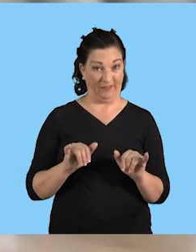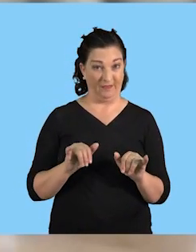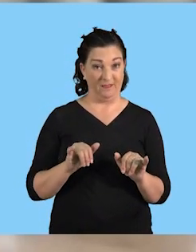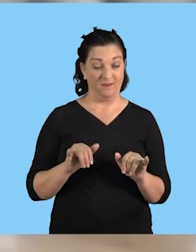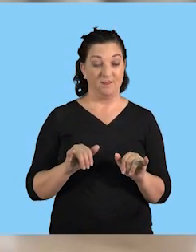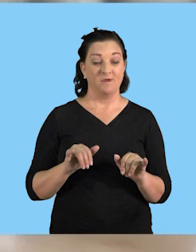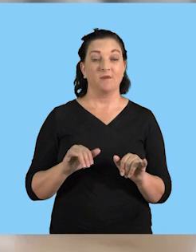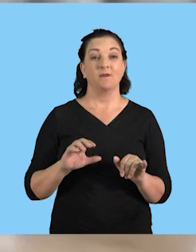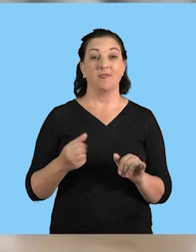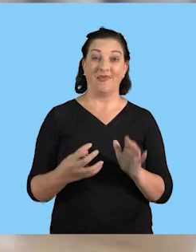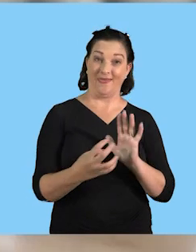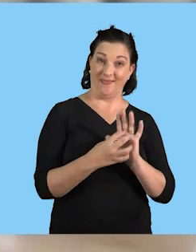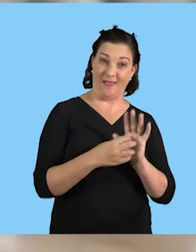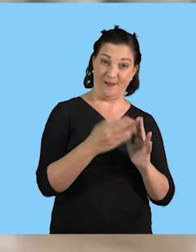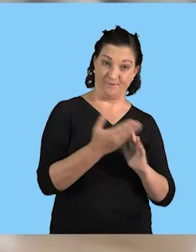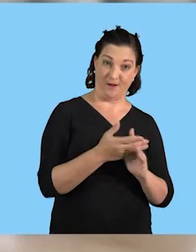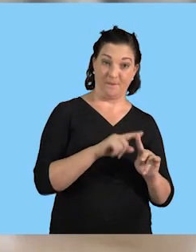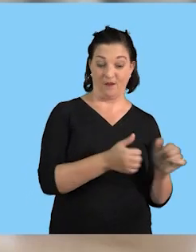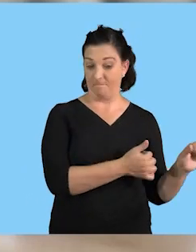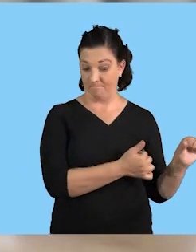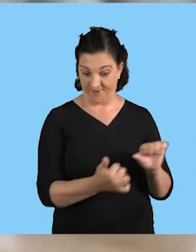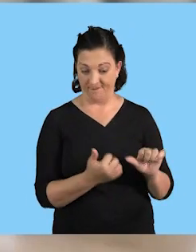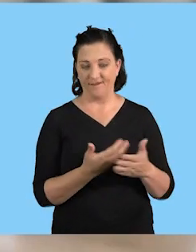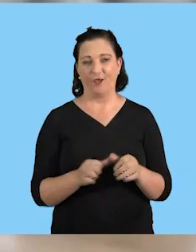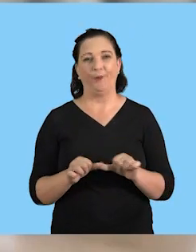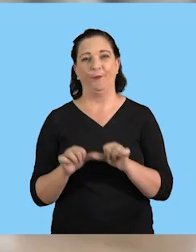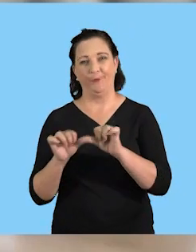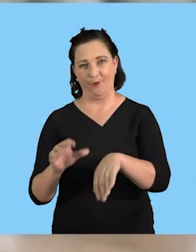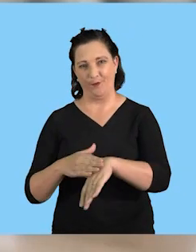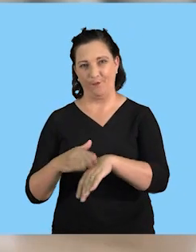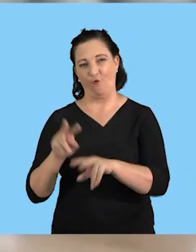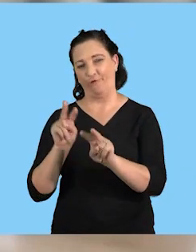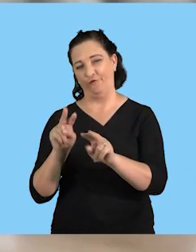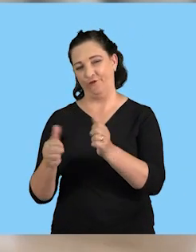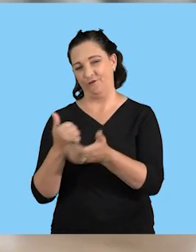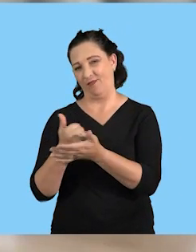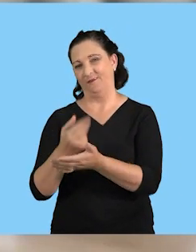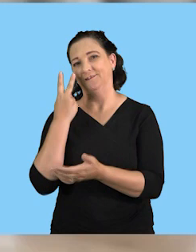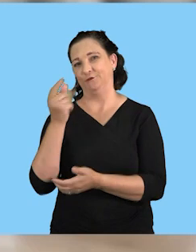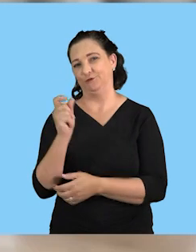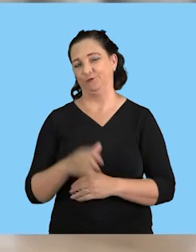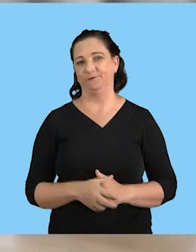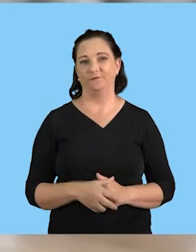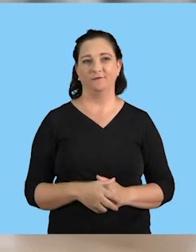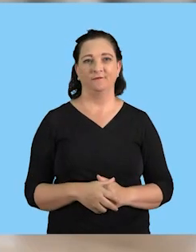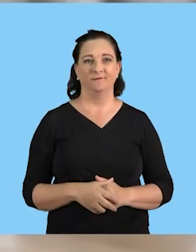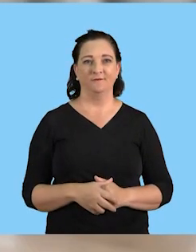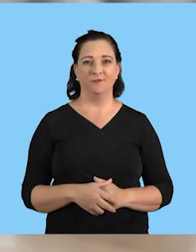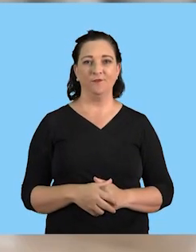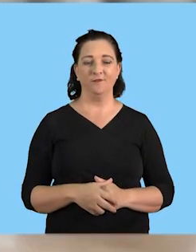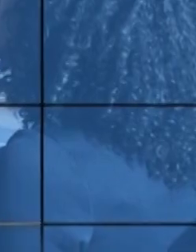then when we come back, we're going to continue with our visual aids because there's more visual aids. I'll see you just now.